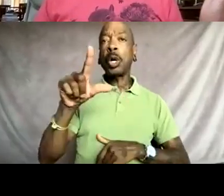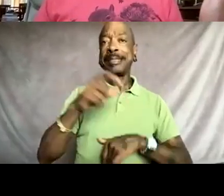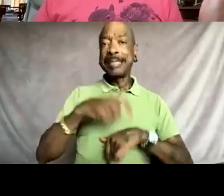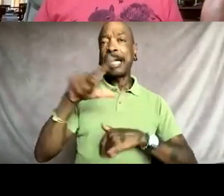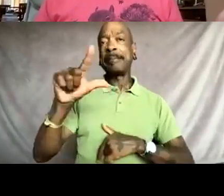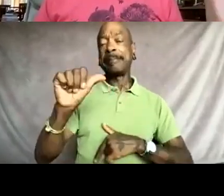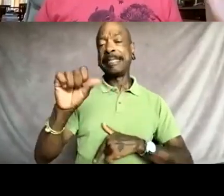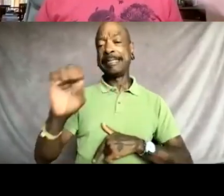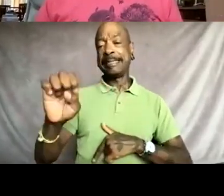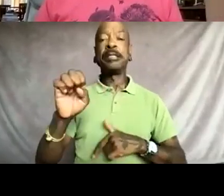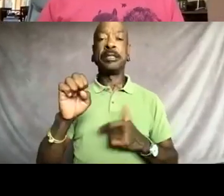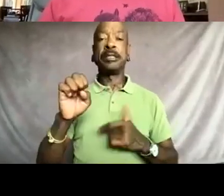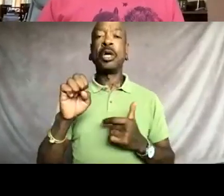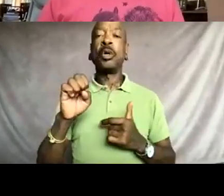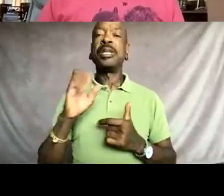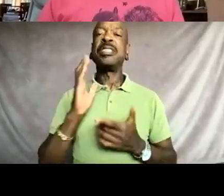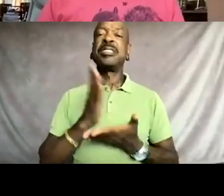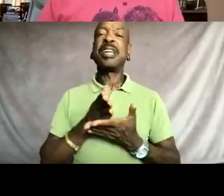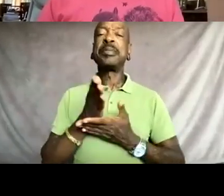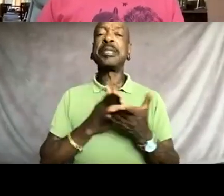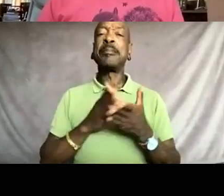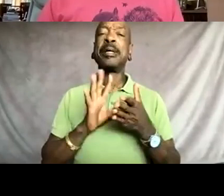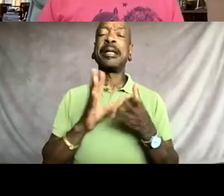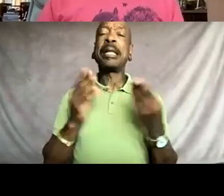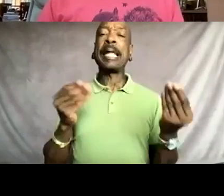it does hold back some of the land relationships we want to form.